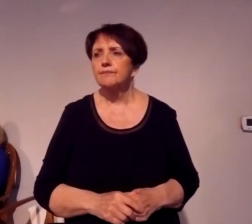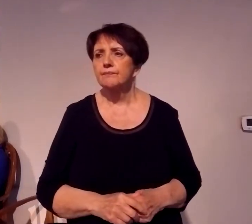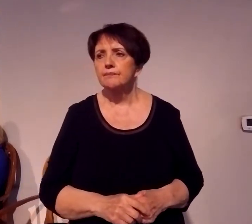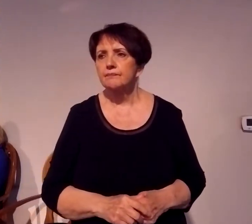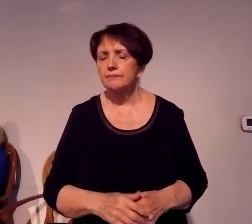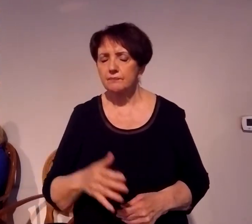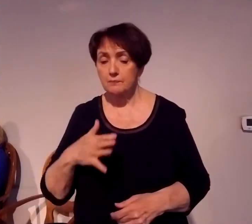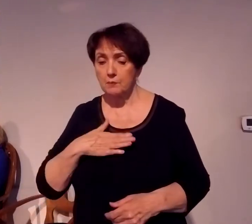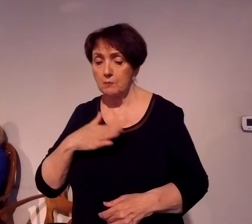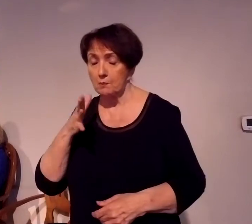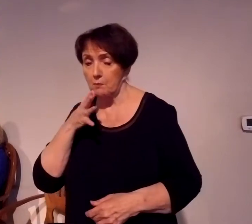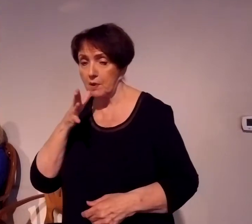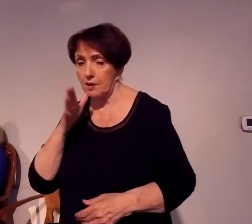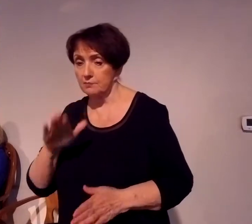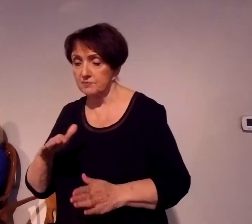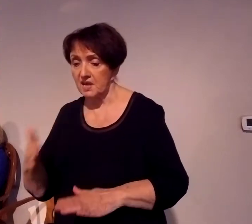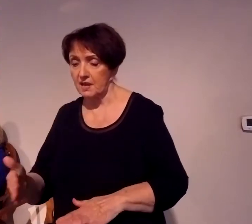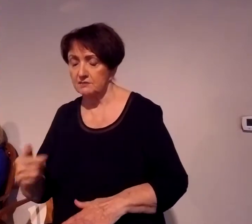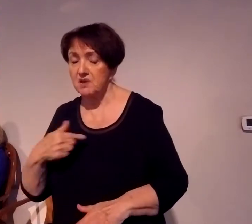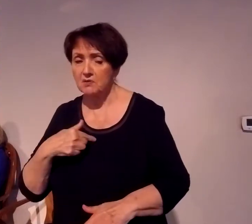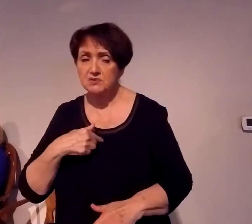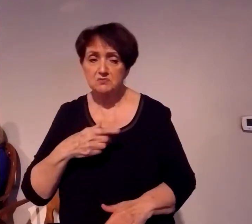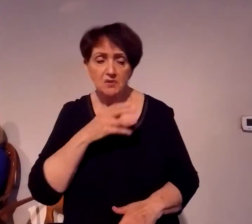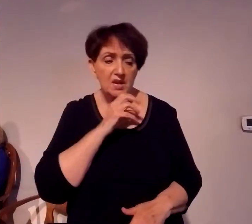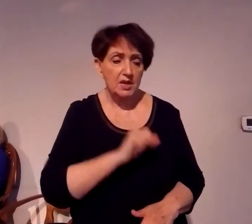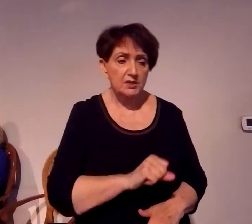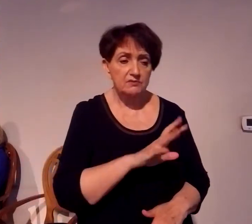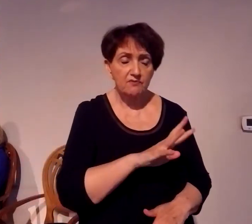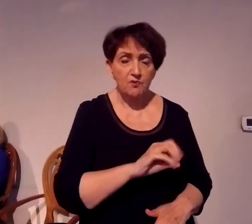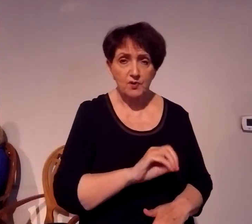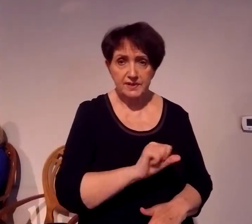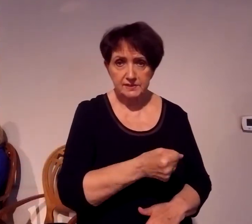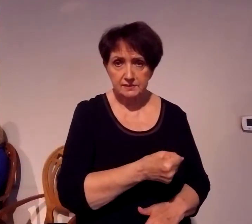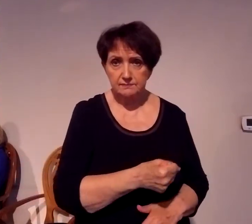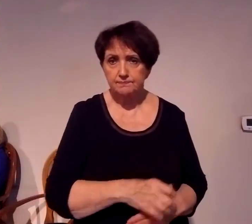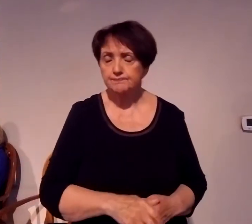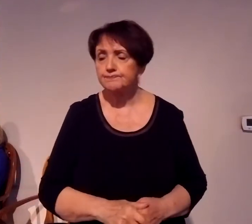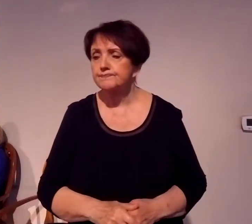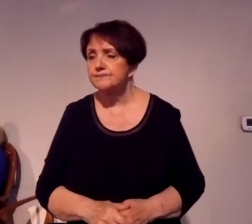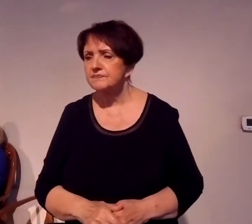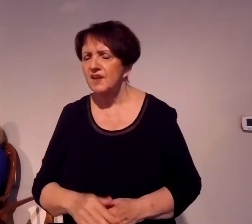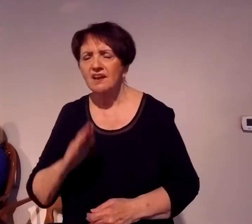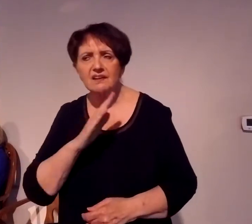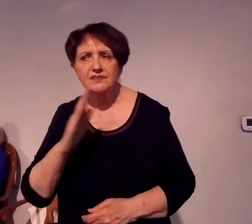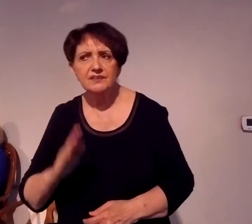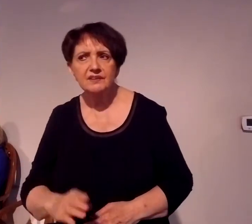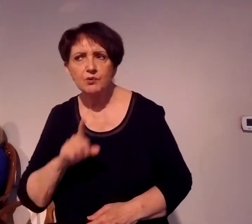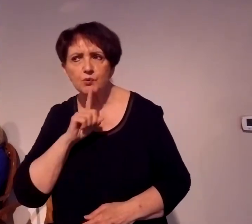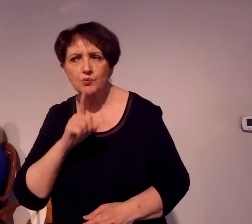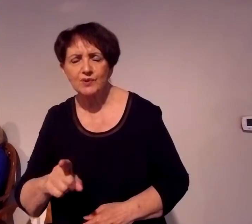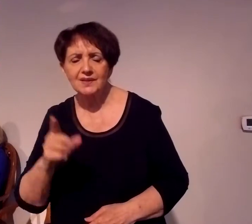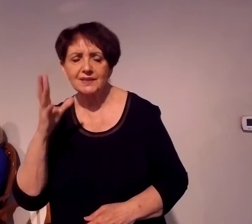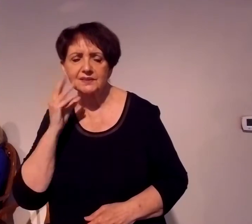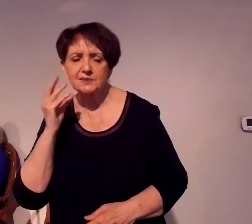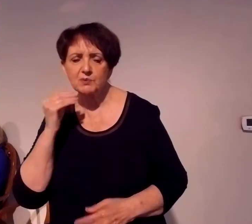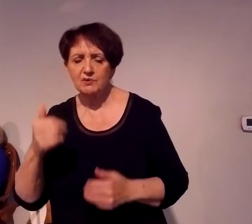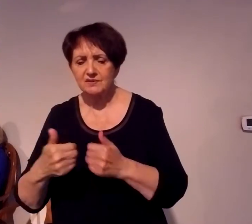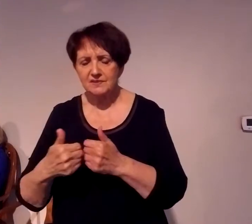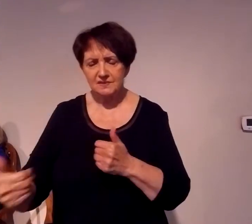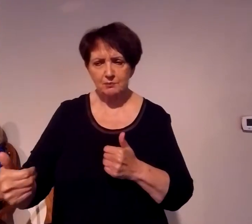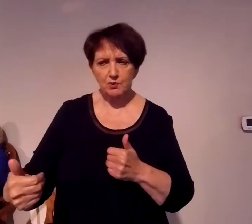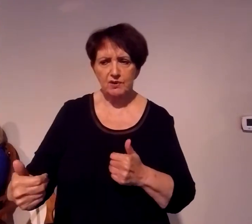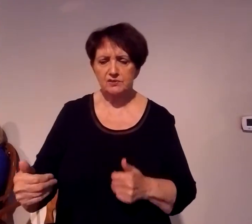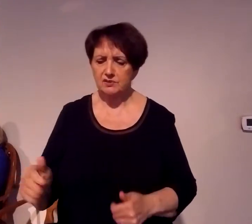My mother died when I was in my late 40s. I never really experienced any separation in